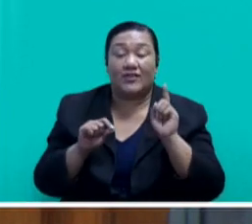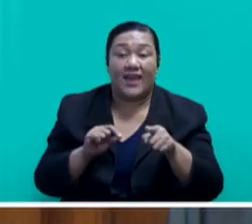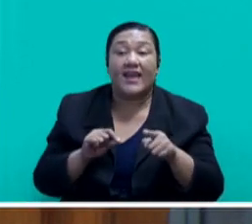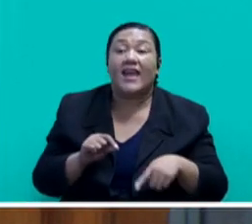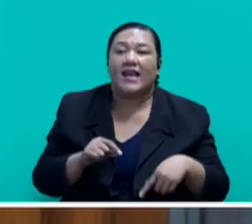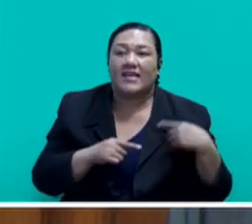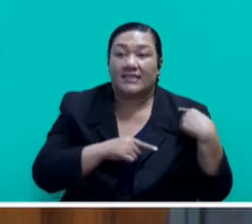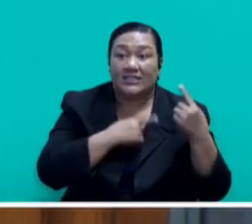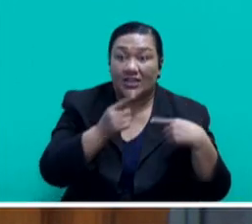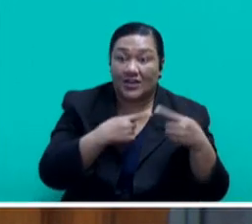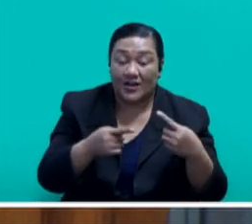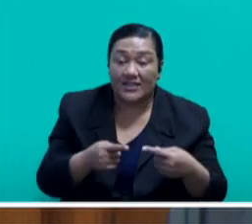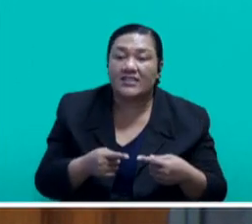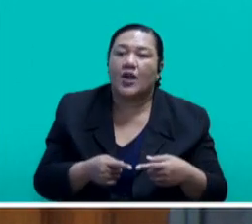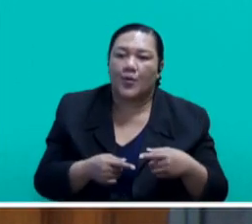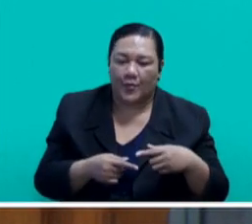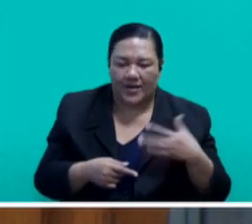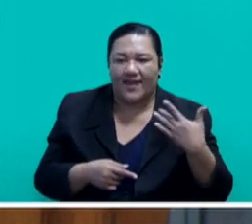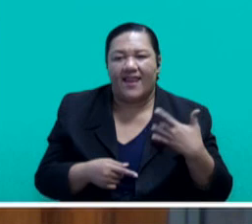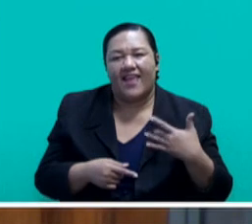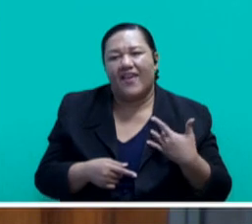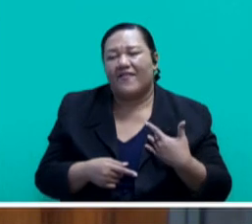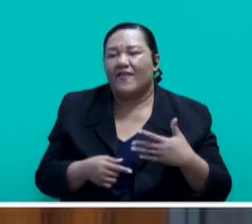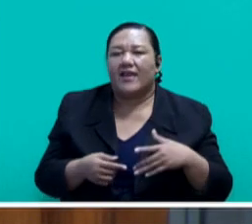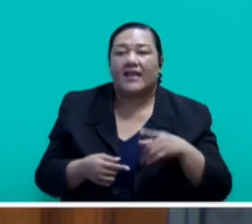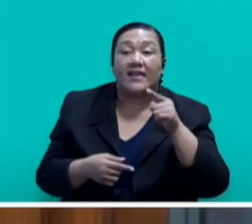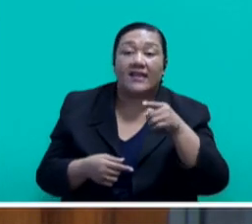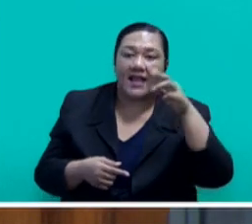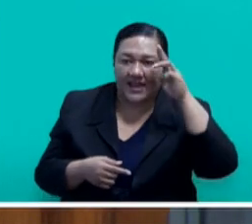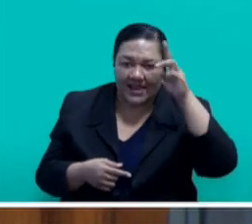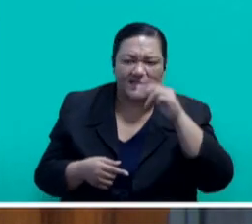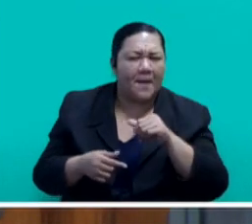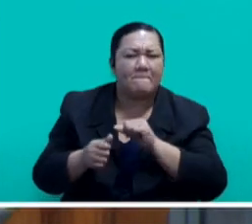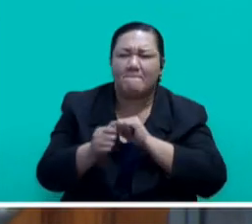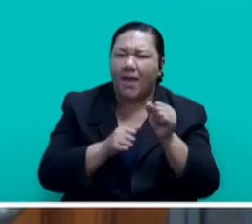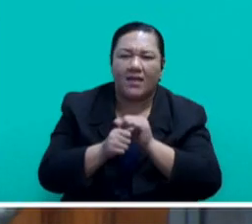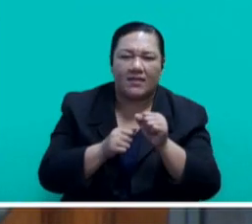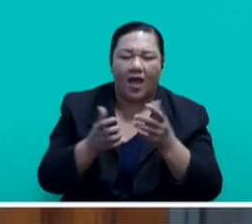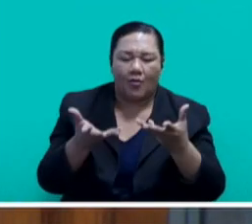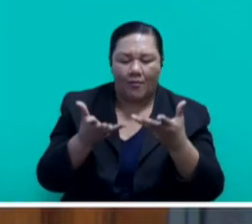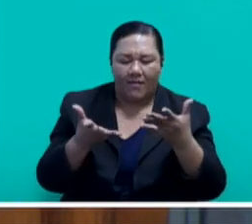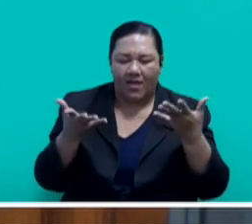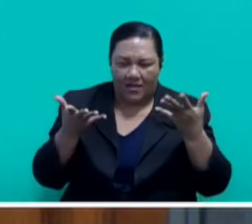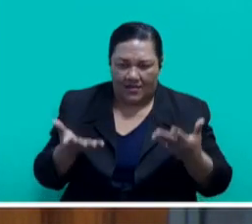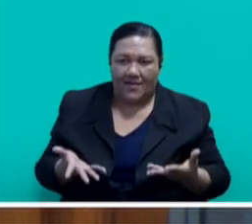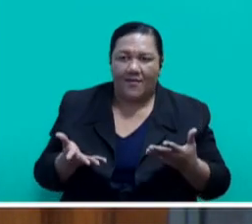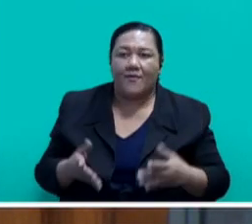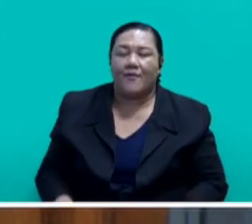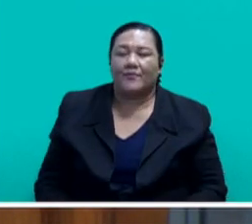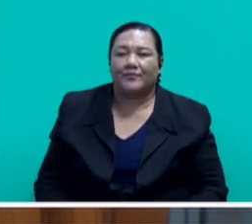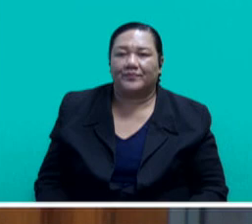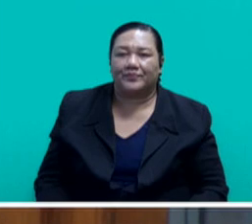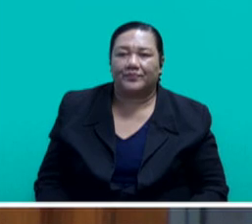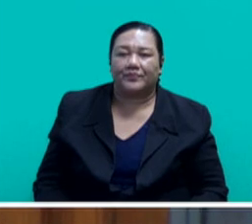live in a far better nation than one we have today. To conclude, Honourable Speaker,